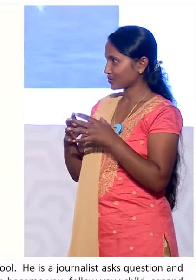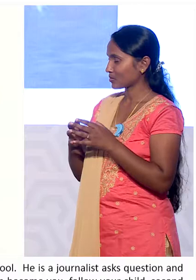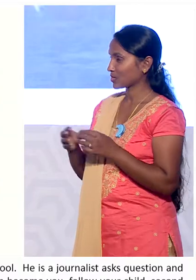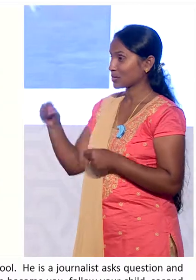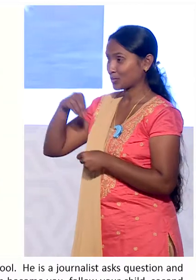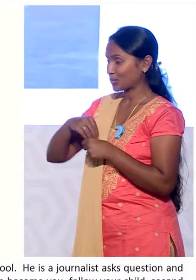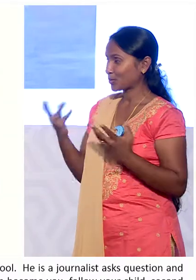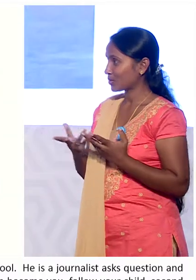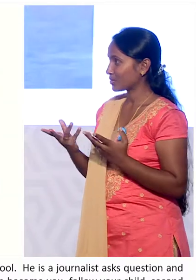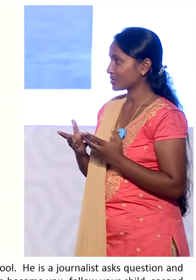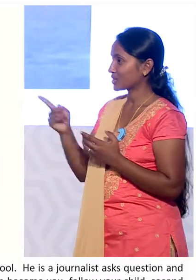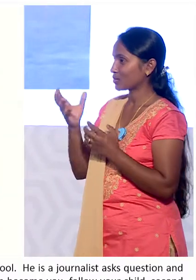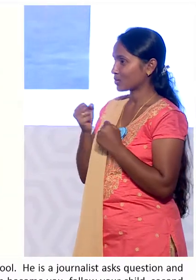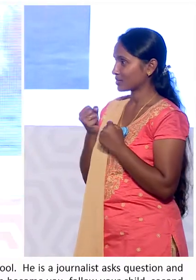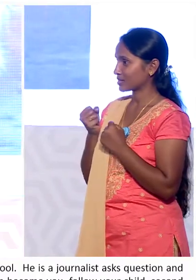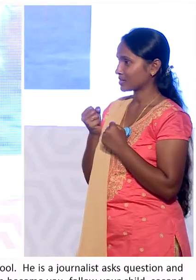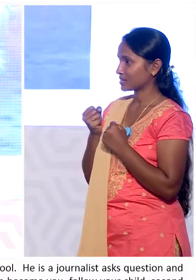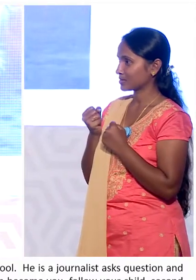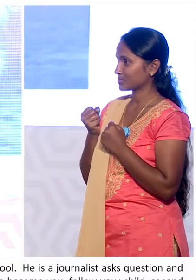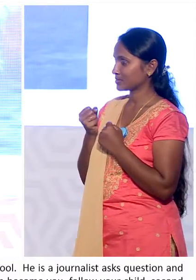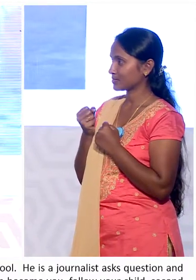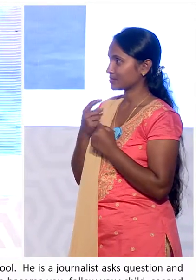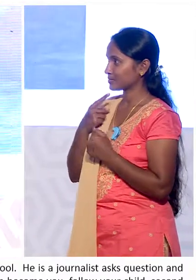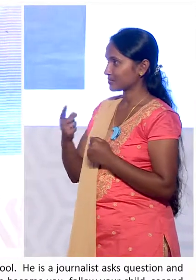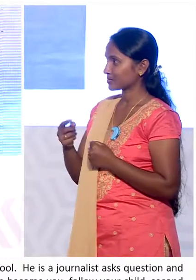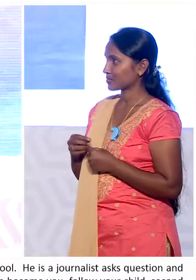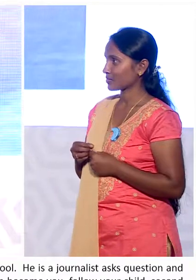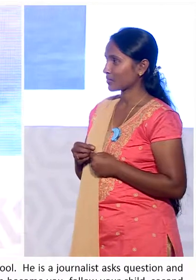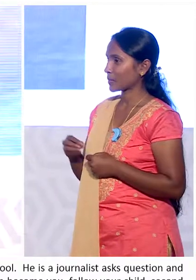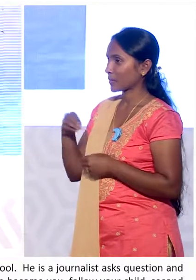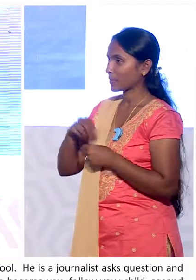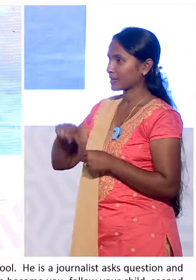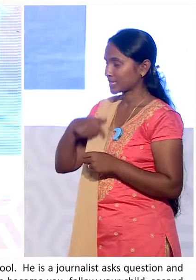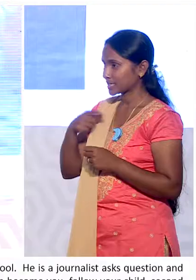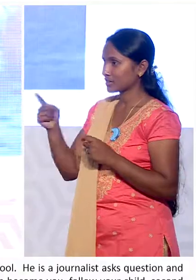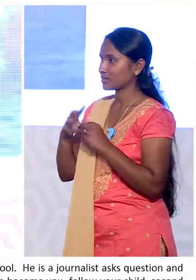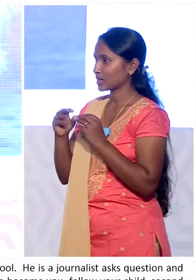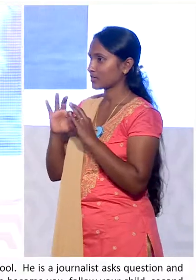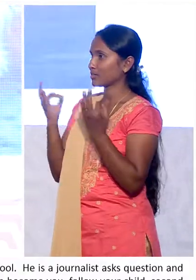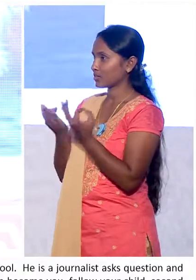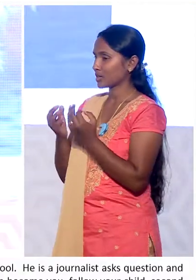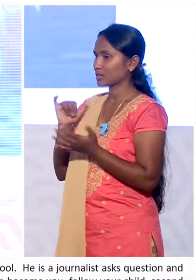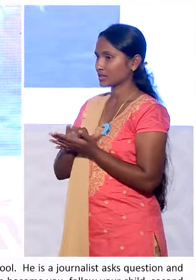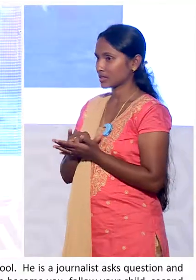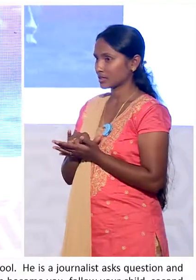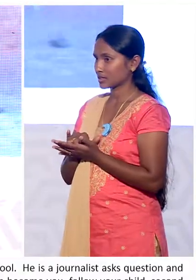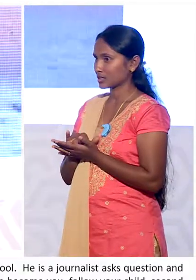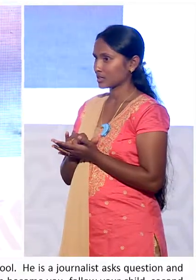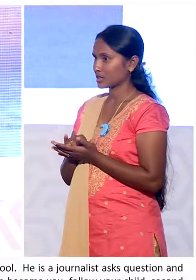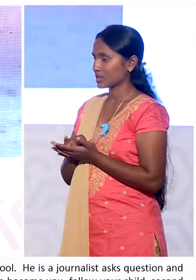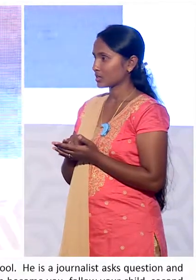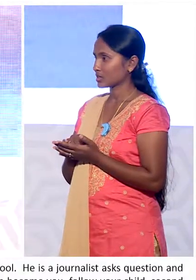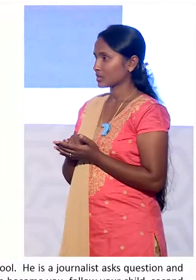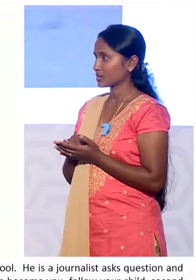more than that, I wanted to really make the point to myself, to my family, that autism is